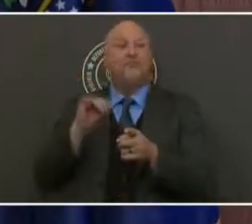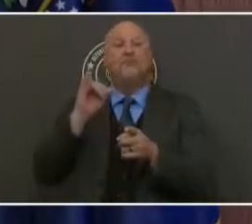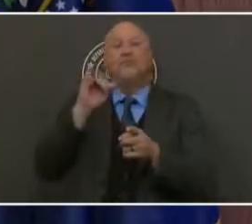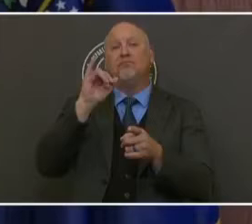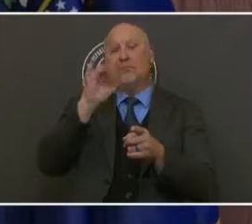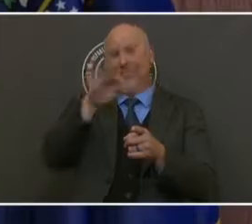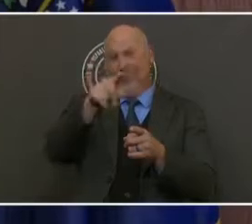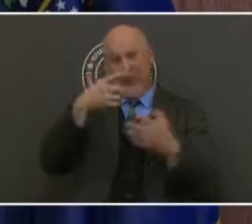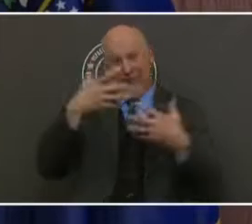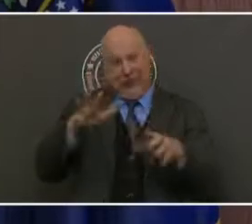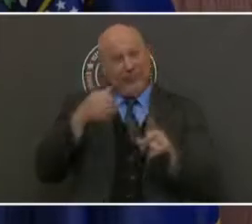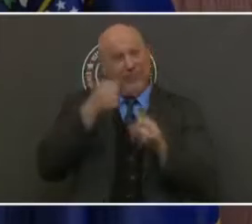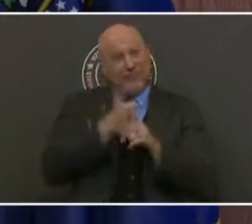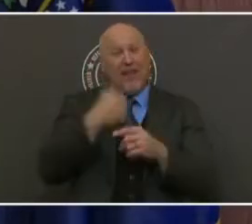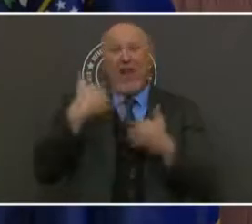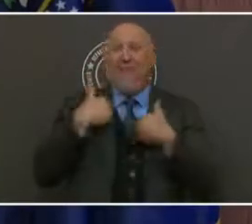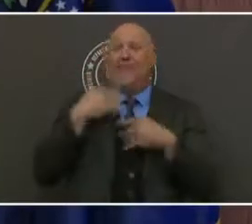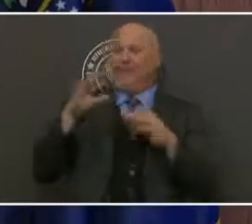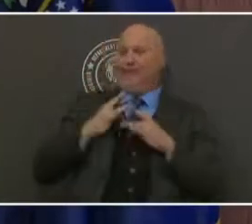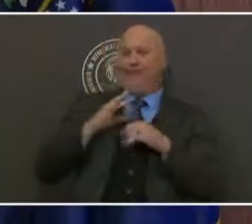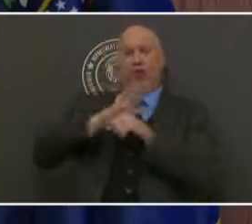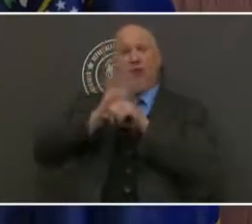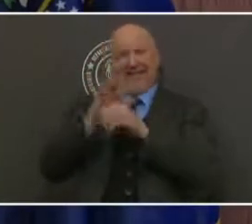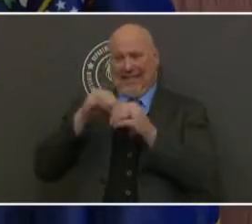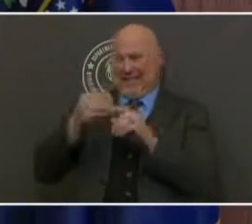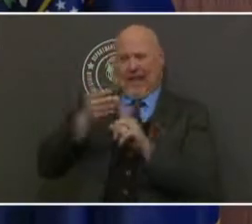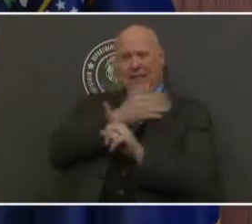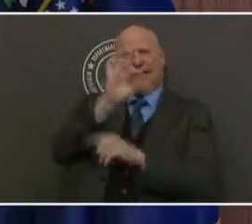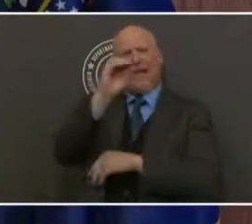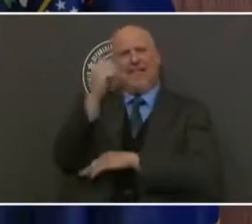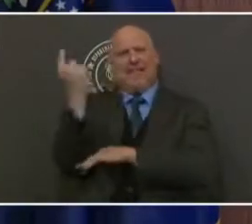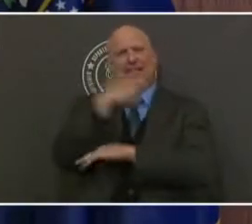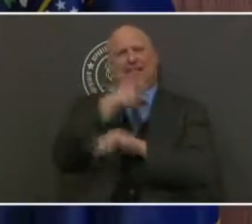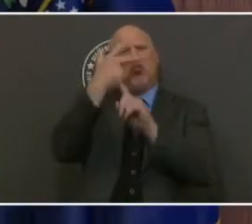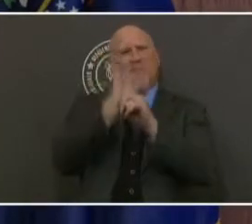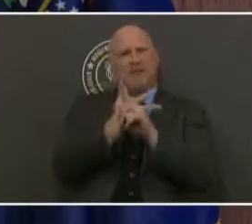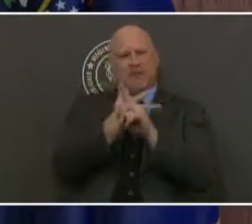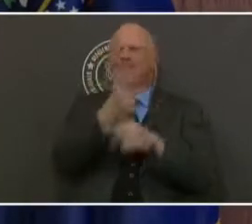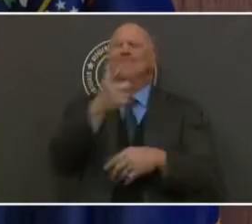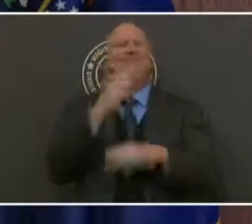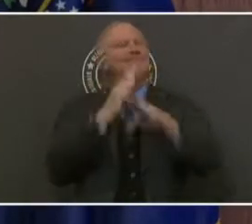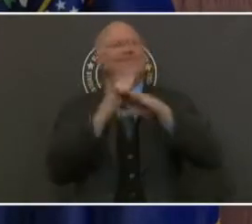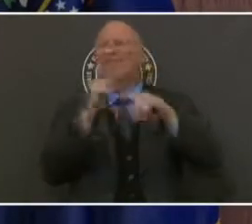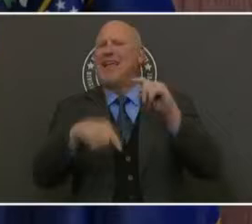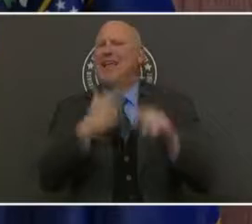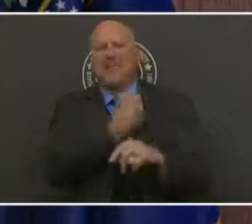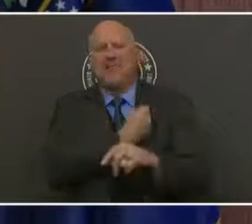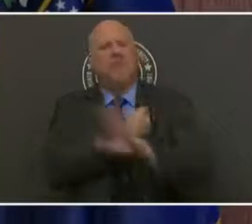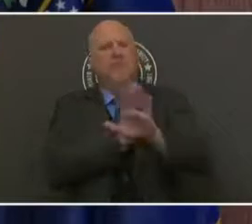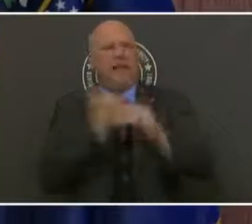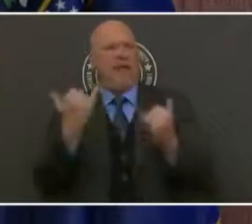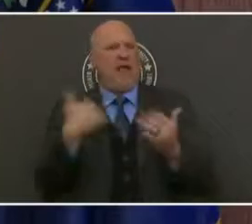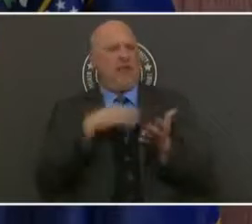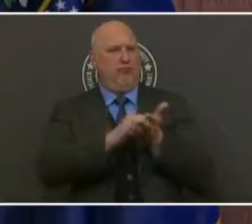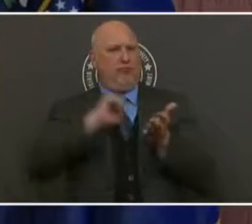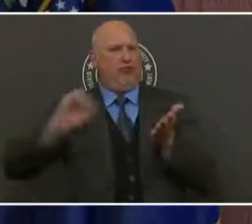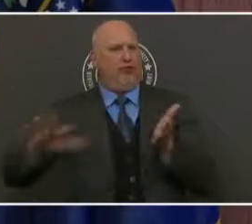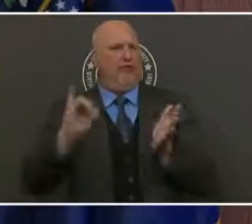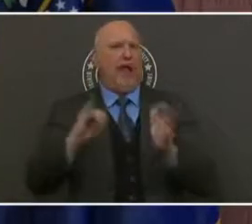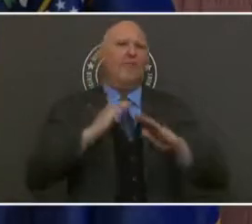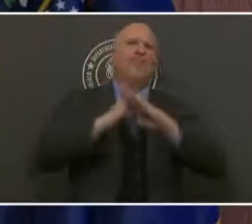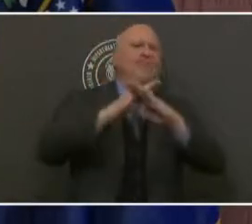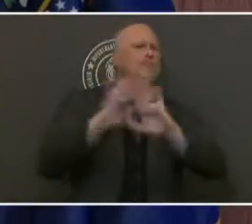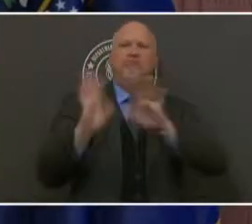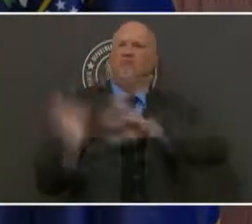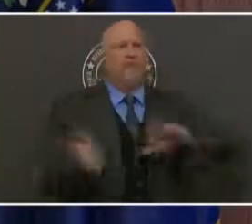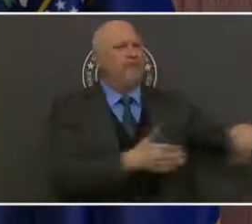their COVID-19 vaccines. We do have enough supply as supply continues to grow and as more and more people are getting vaccinated now